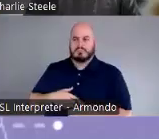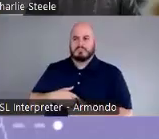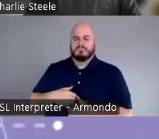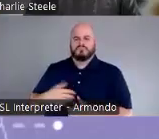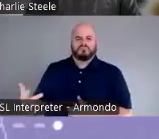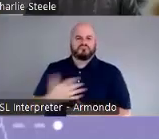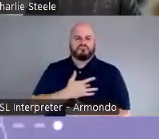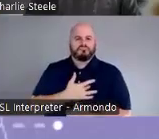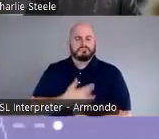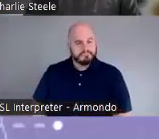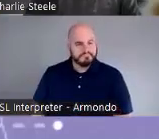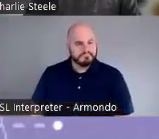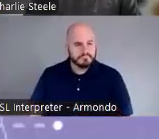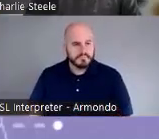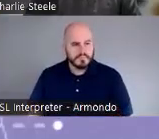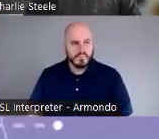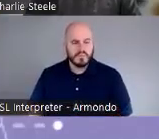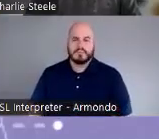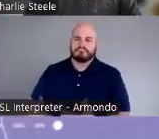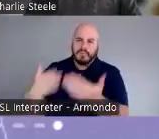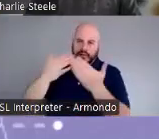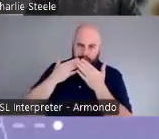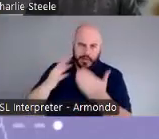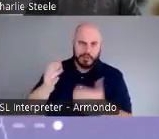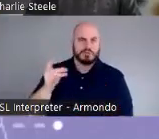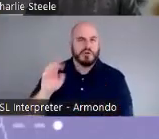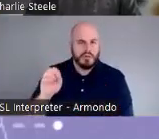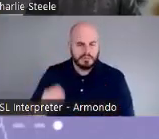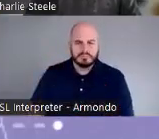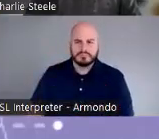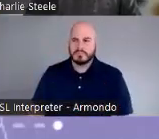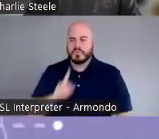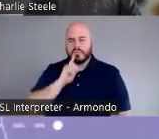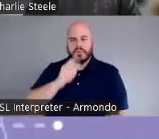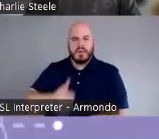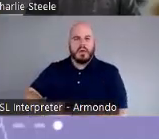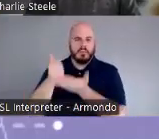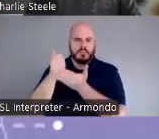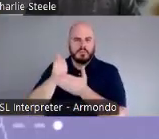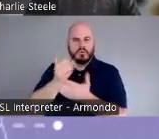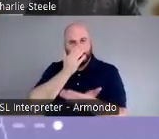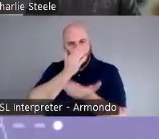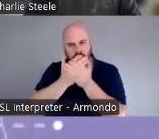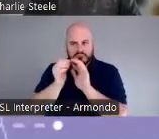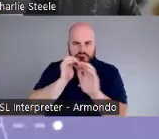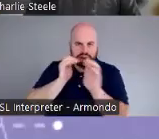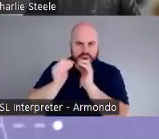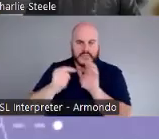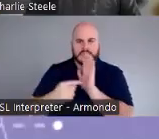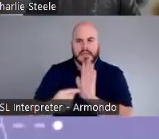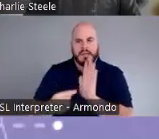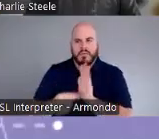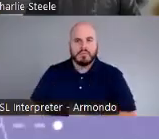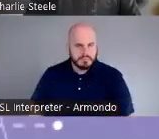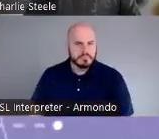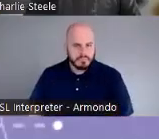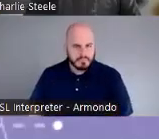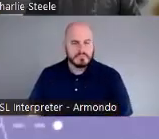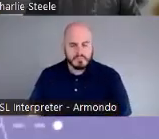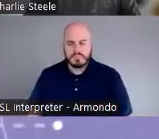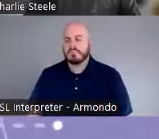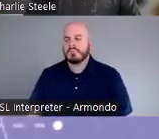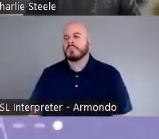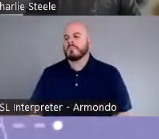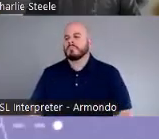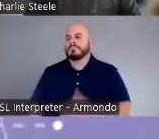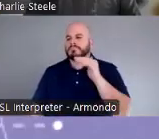Thank you, Charlie. This really helps us with understanding what good communication feels like, and it seemed like that was there. The